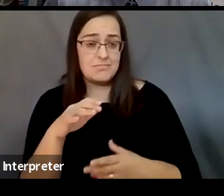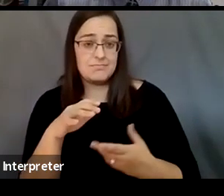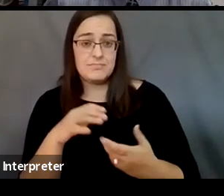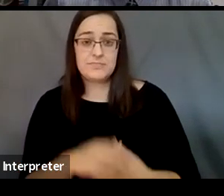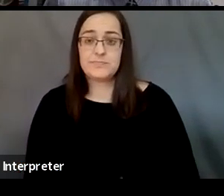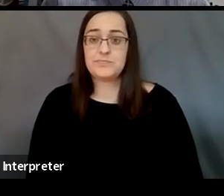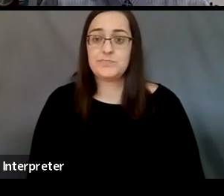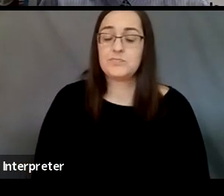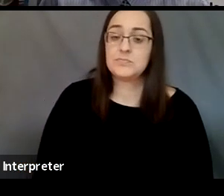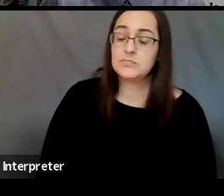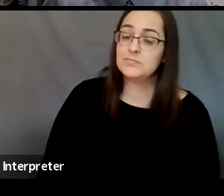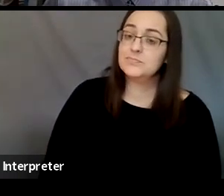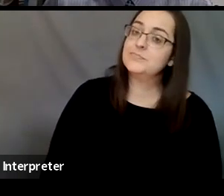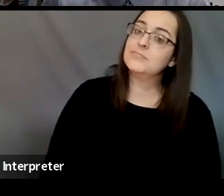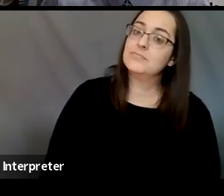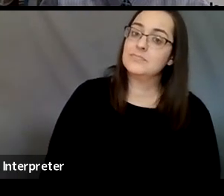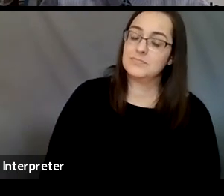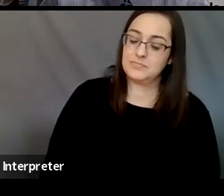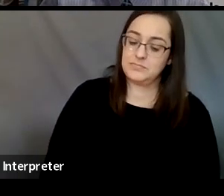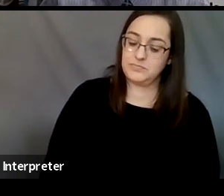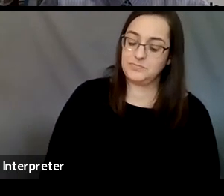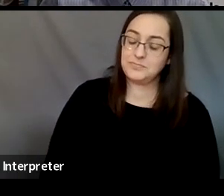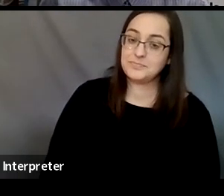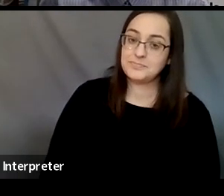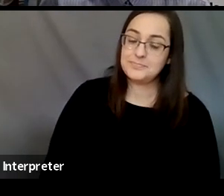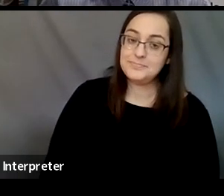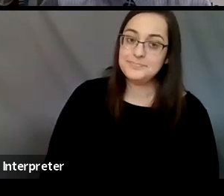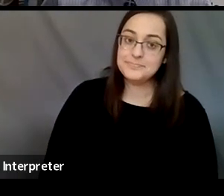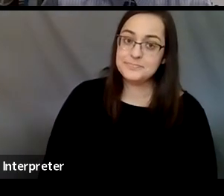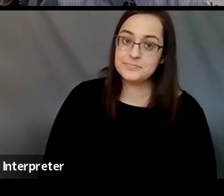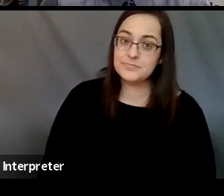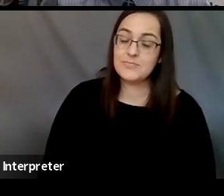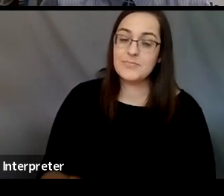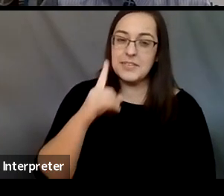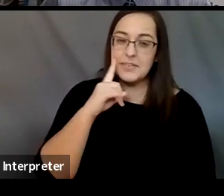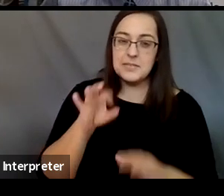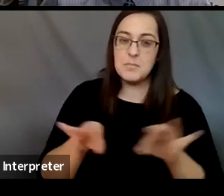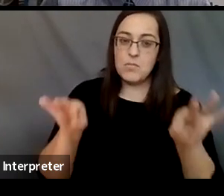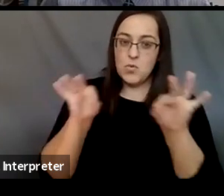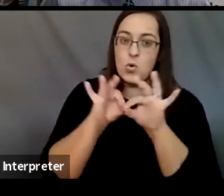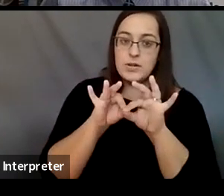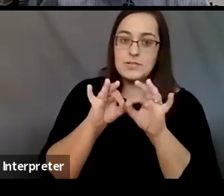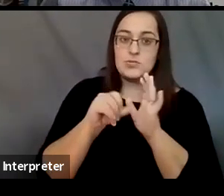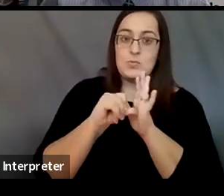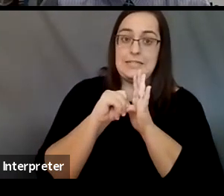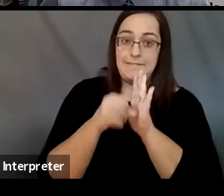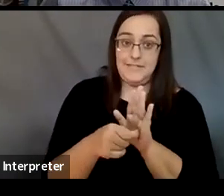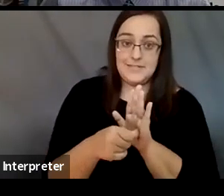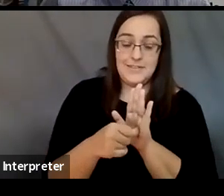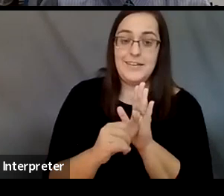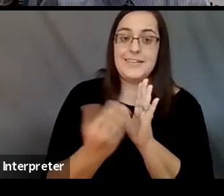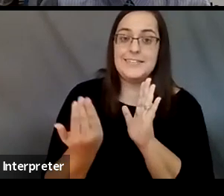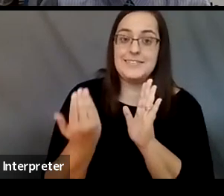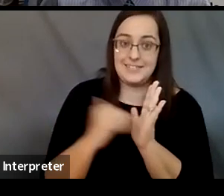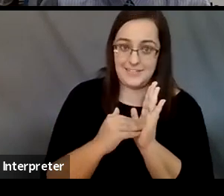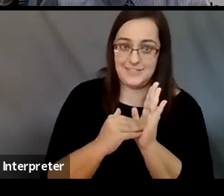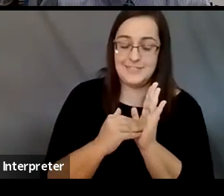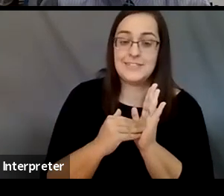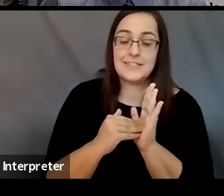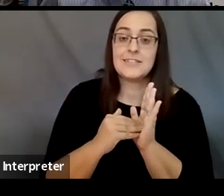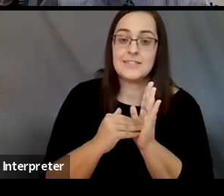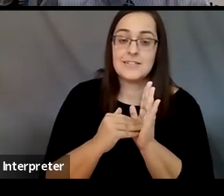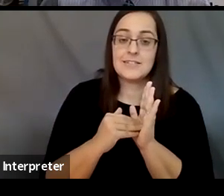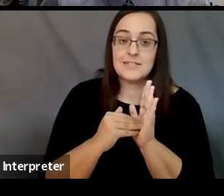I mean, I think that it's just critical to re-emphasize that there is